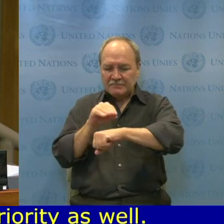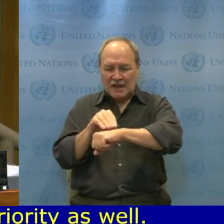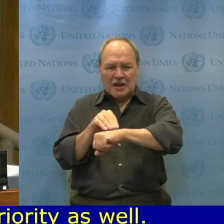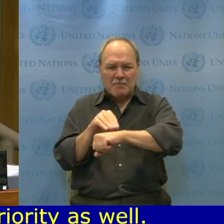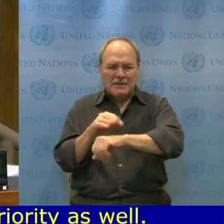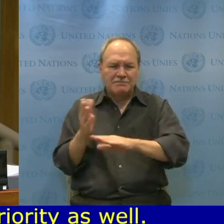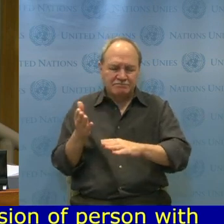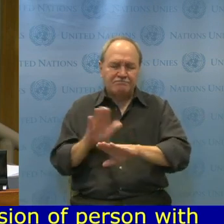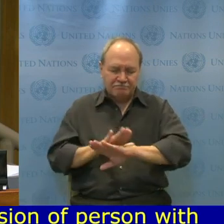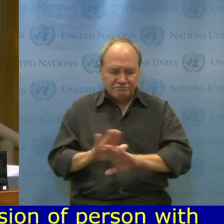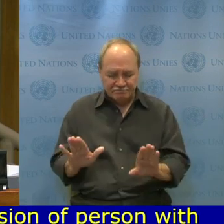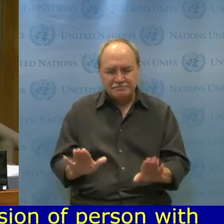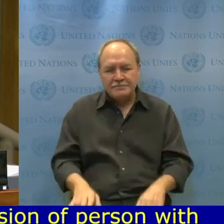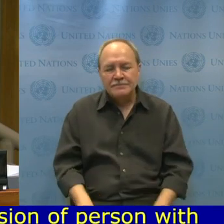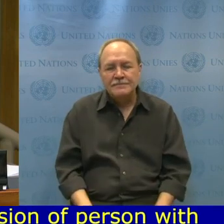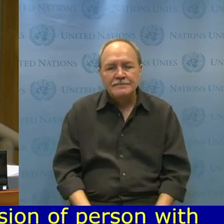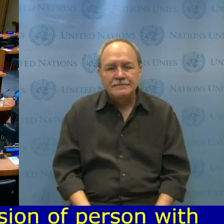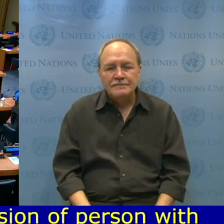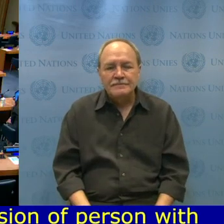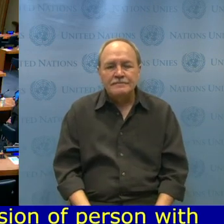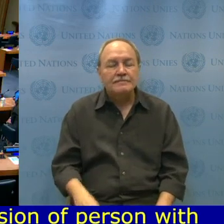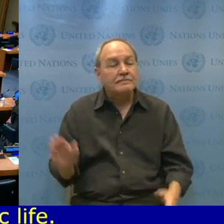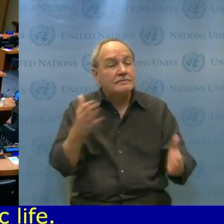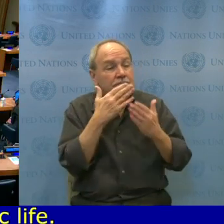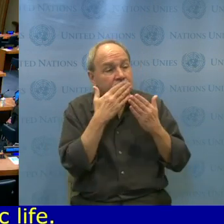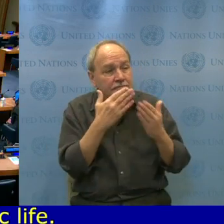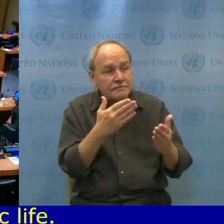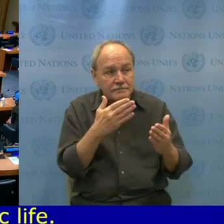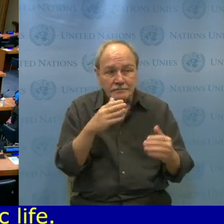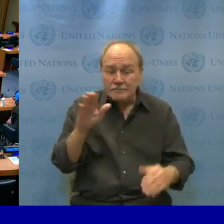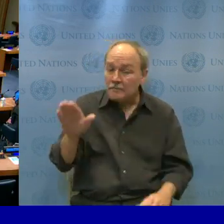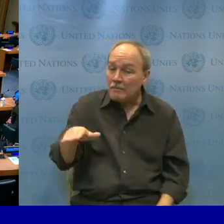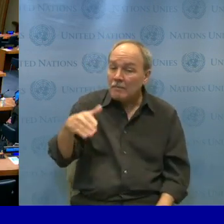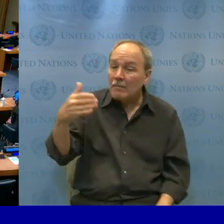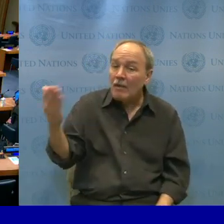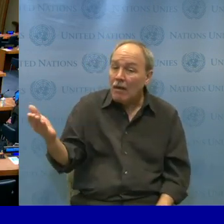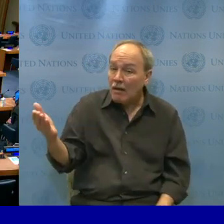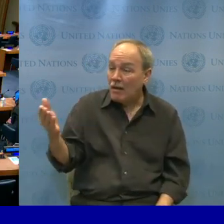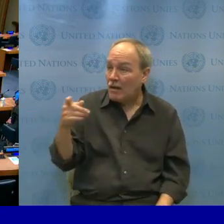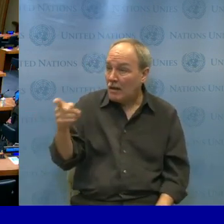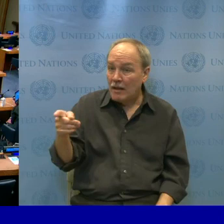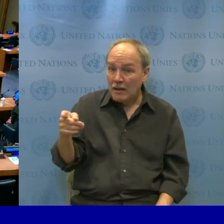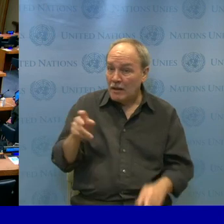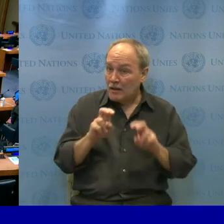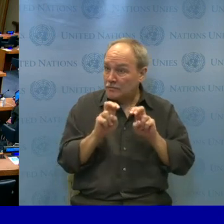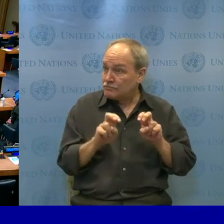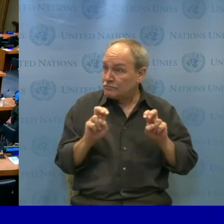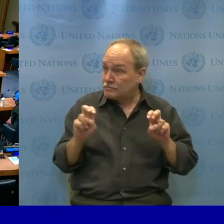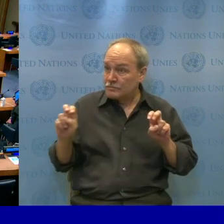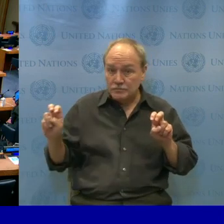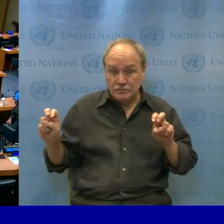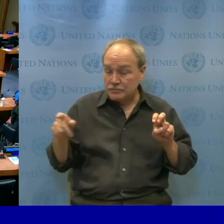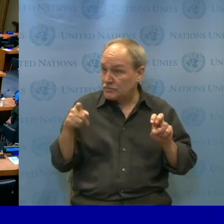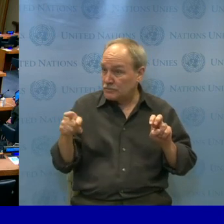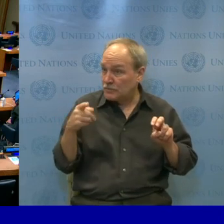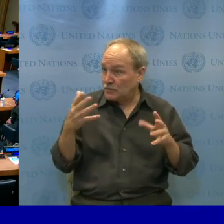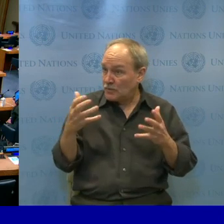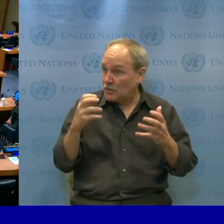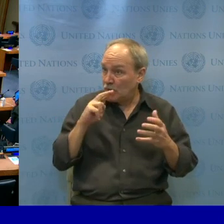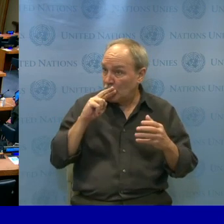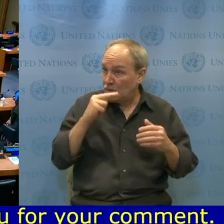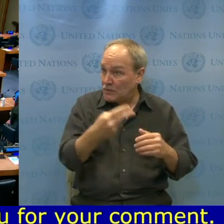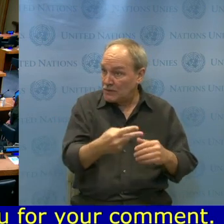Thank you for your comment. I'm wondering if any other panelists feel they want to respond to those questions as well.